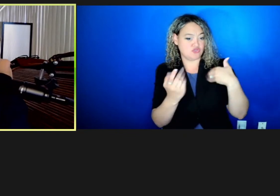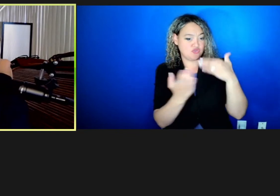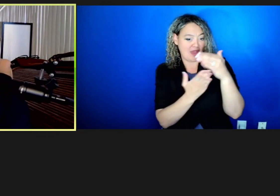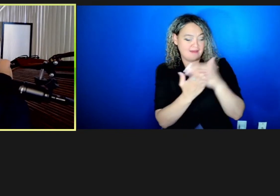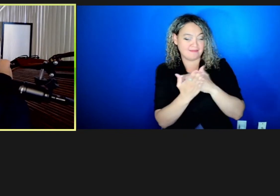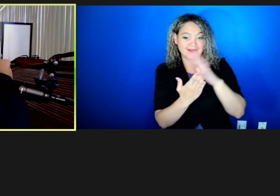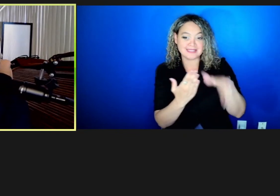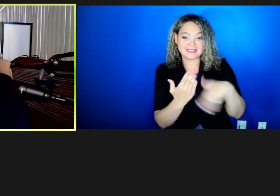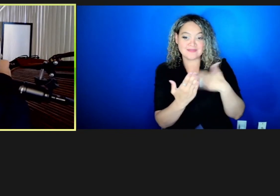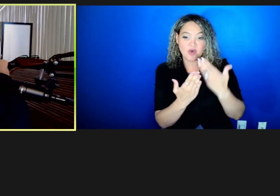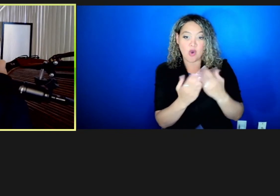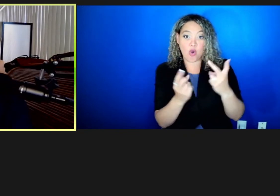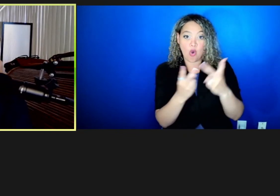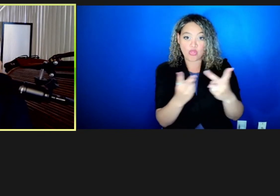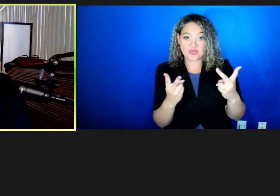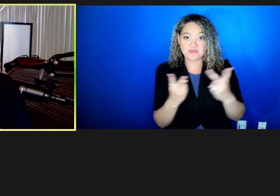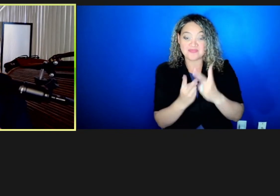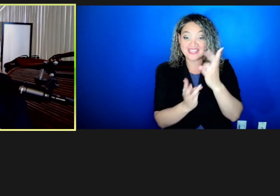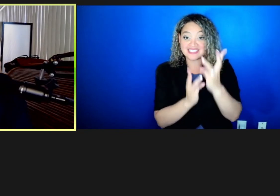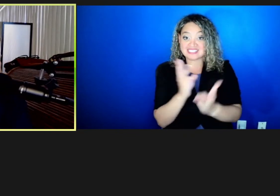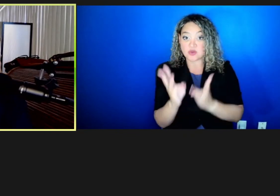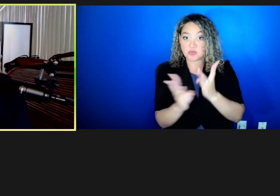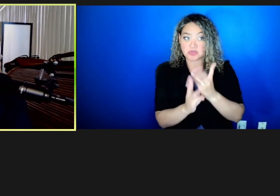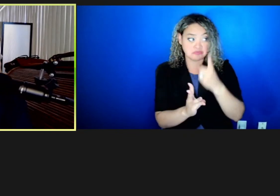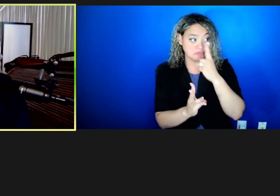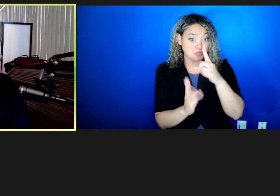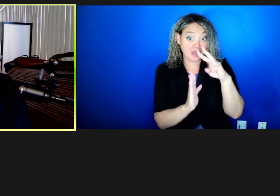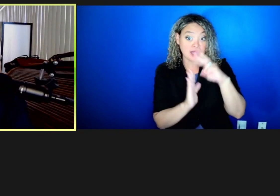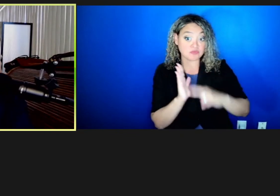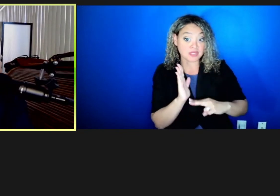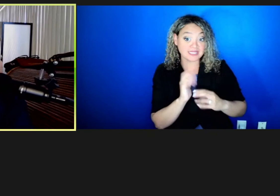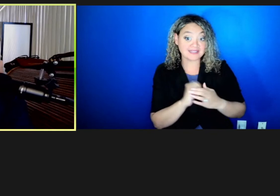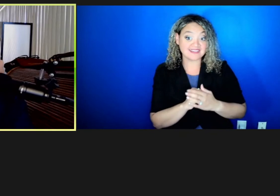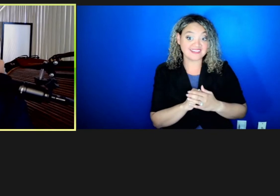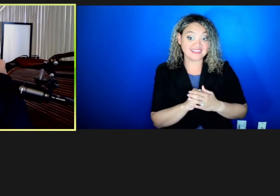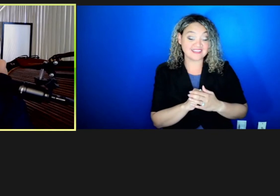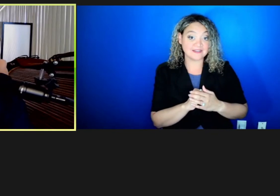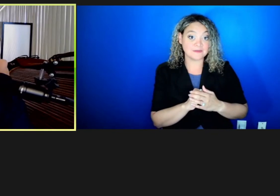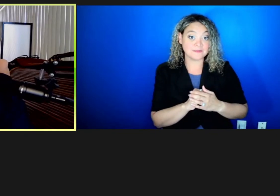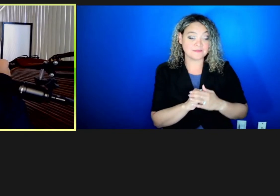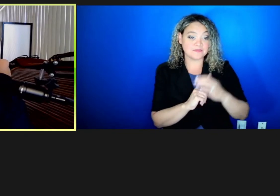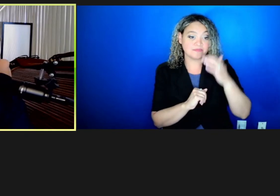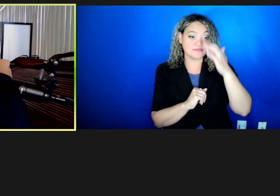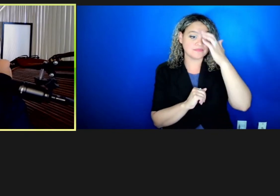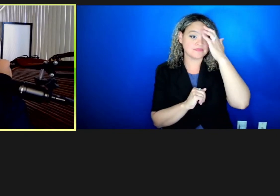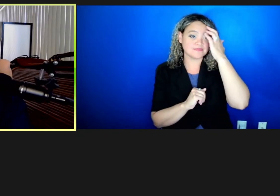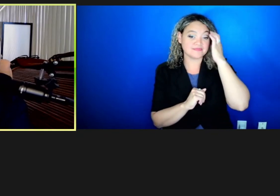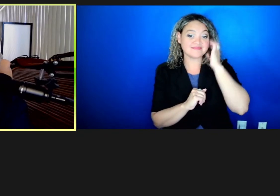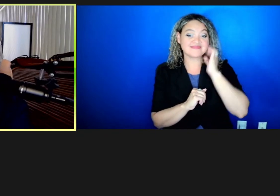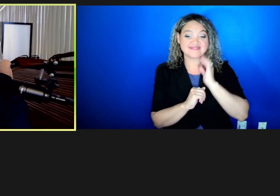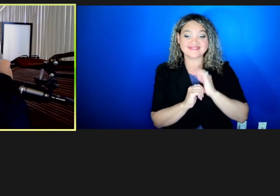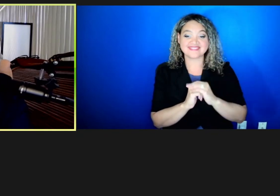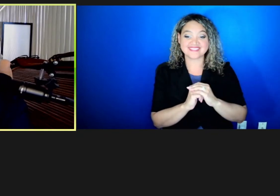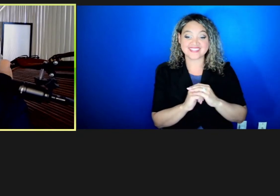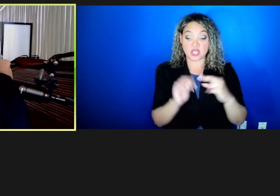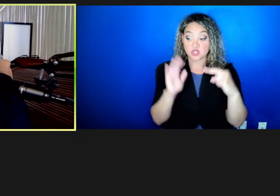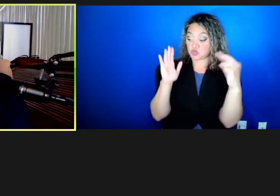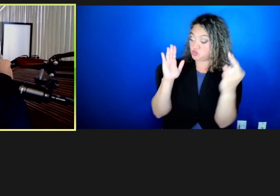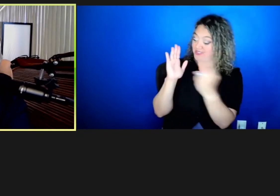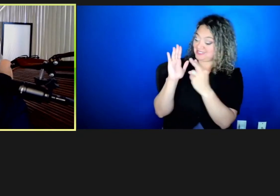all the places in the world. Would you read that? All the places in the world. If you look on your